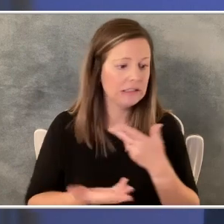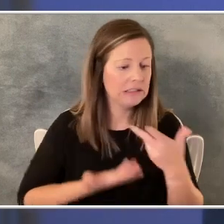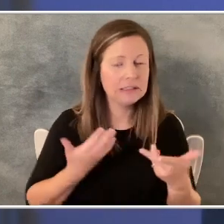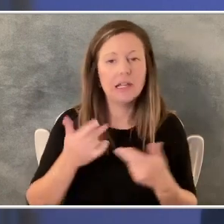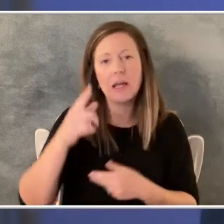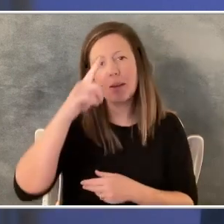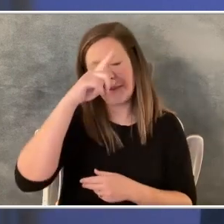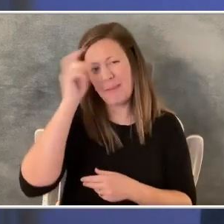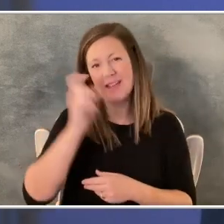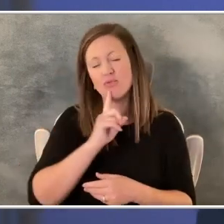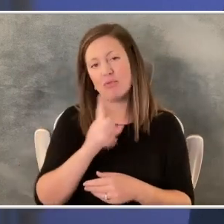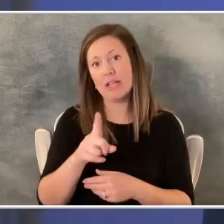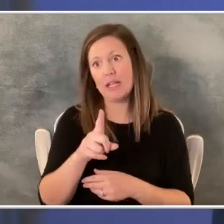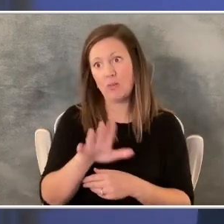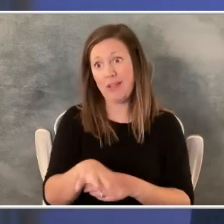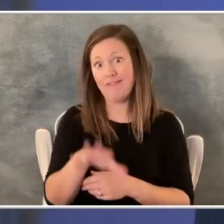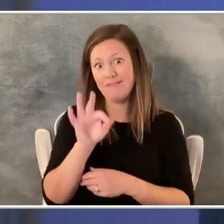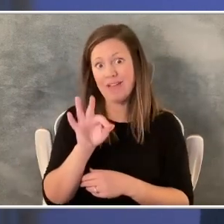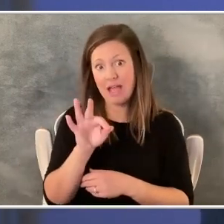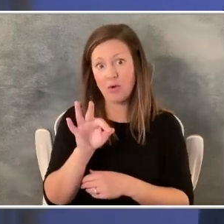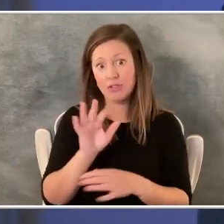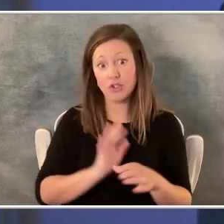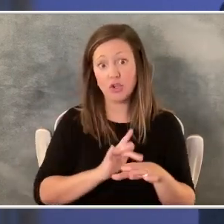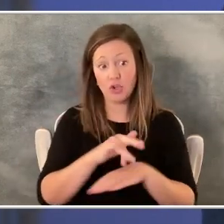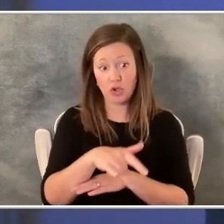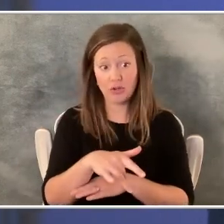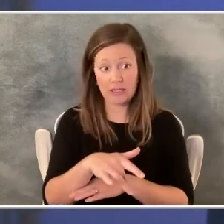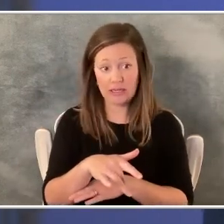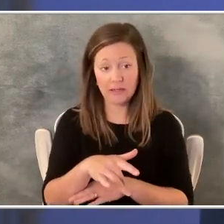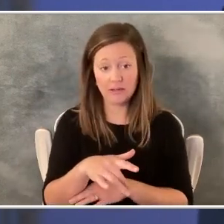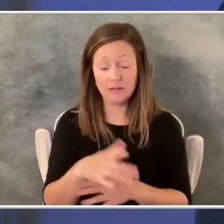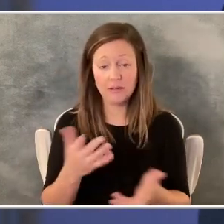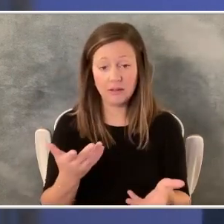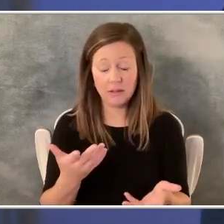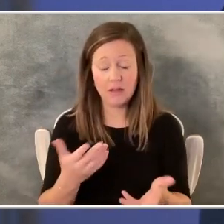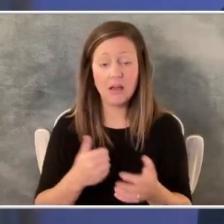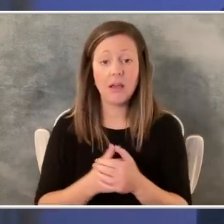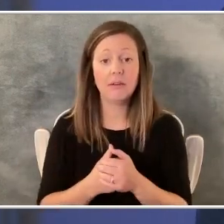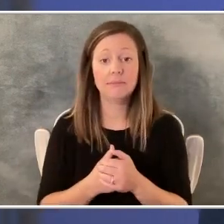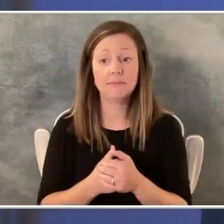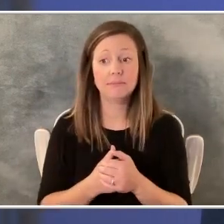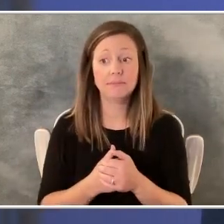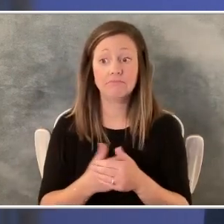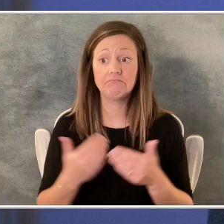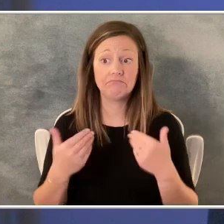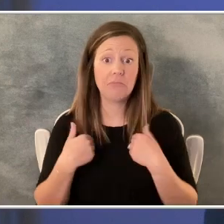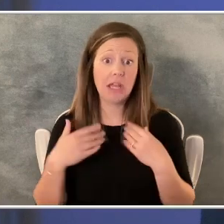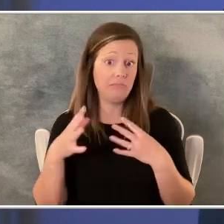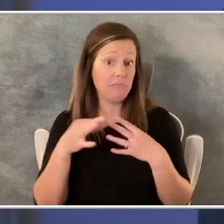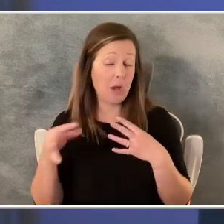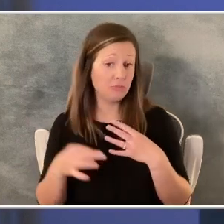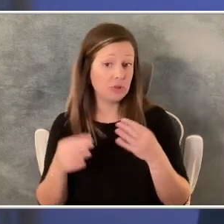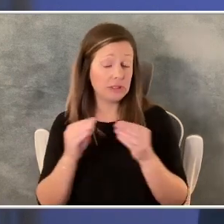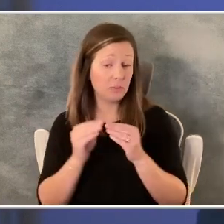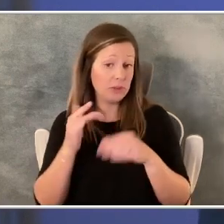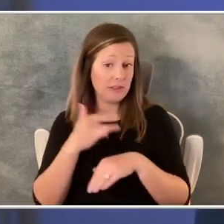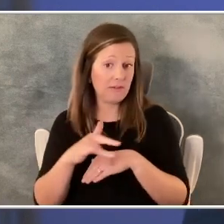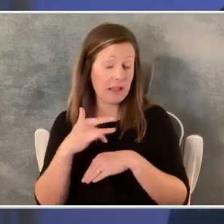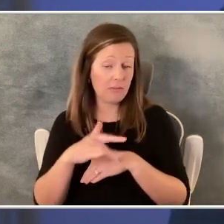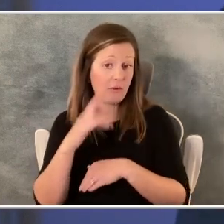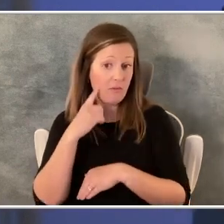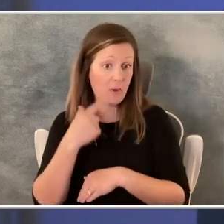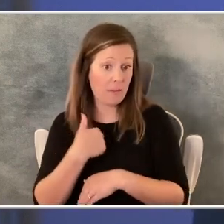in the evolution of the disease, I had the option available to me, at least that was